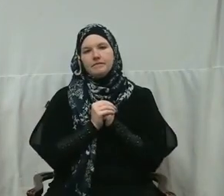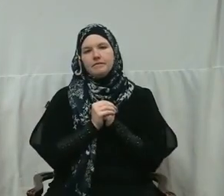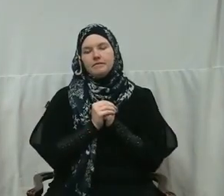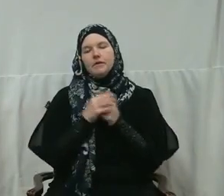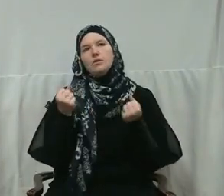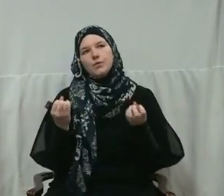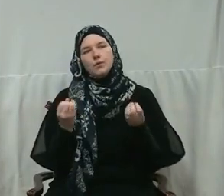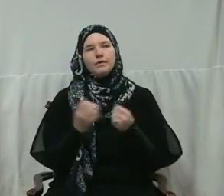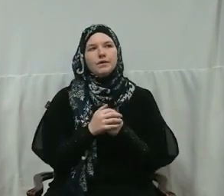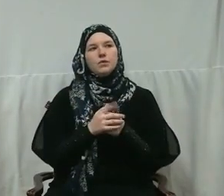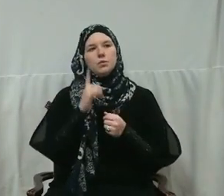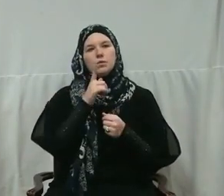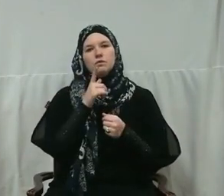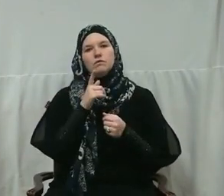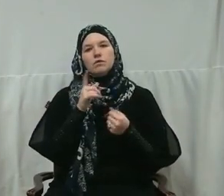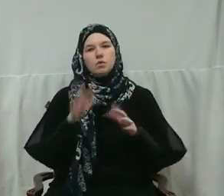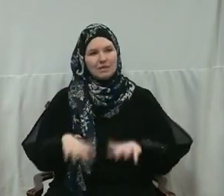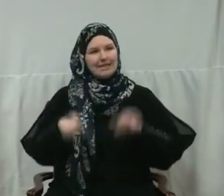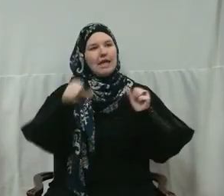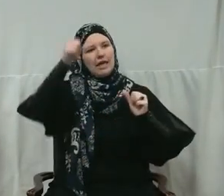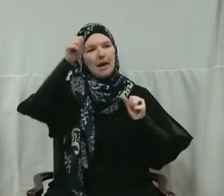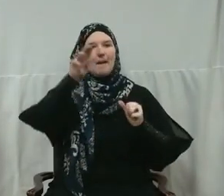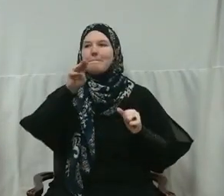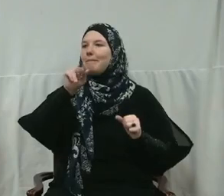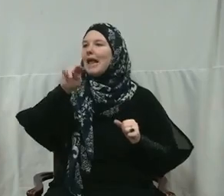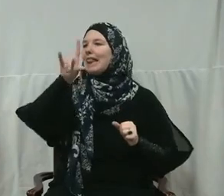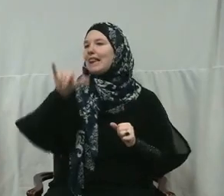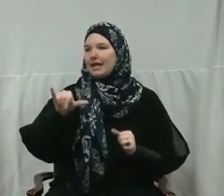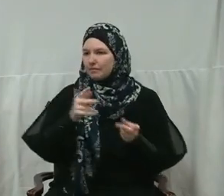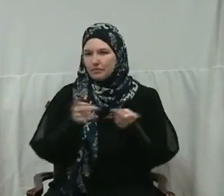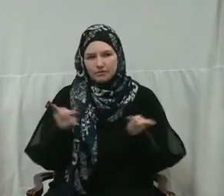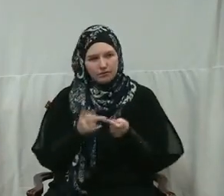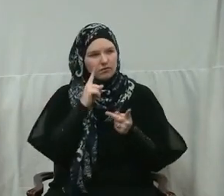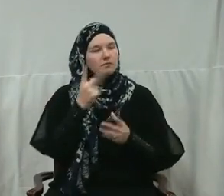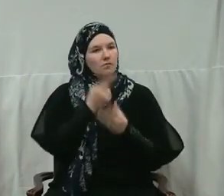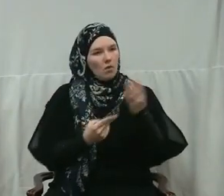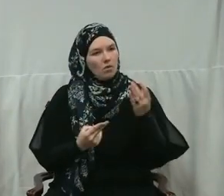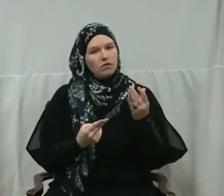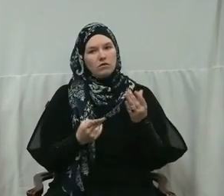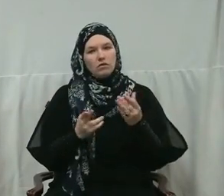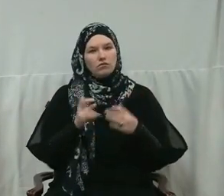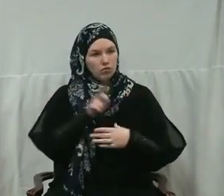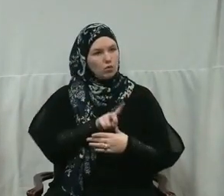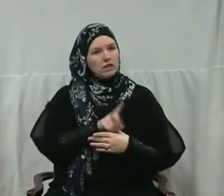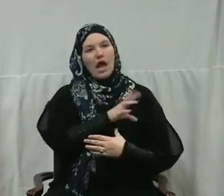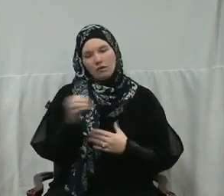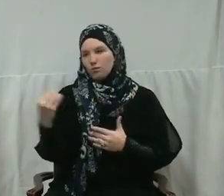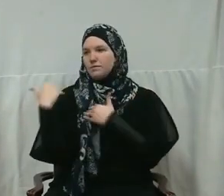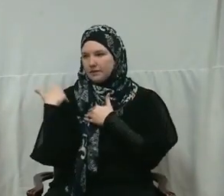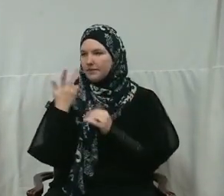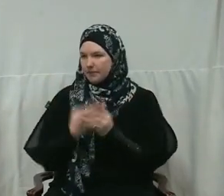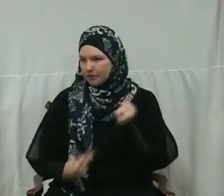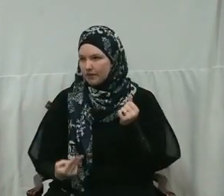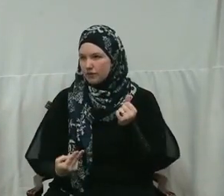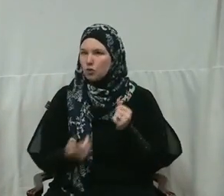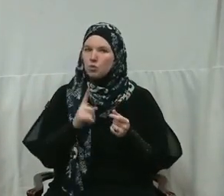So to take a manly position is both a duty and a responsibility.